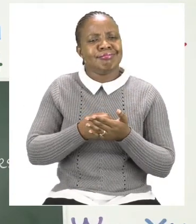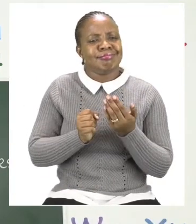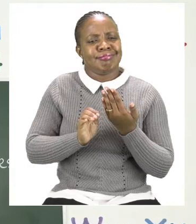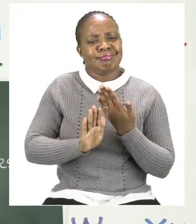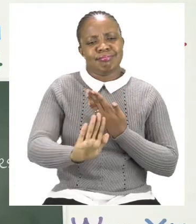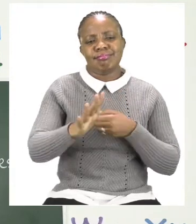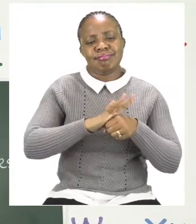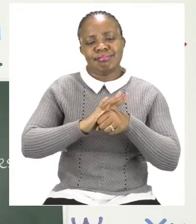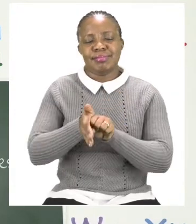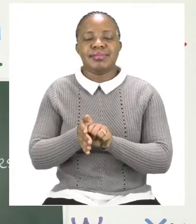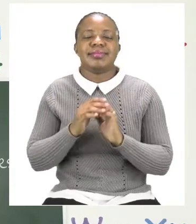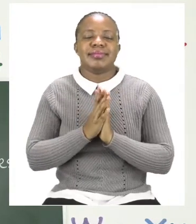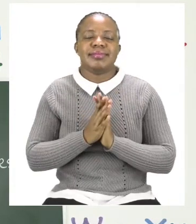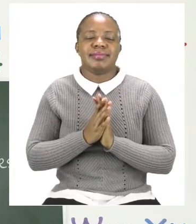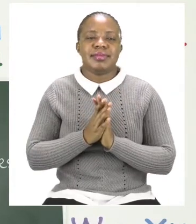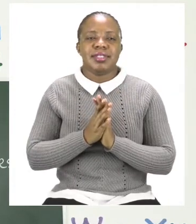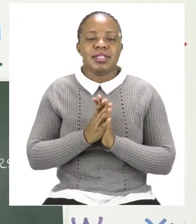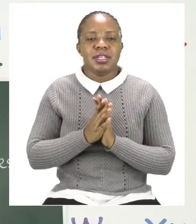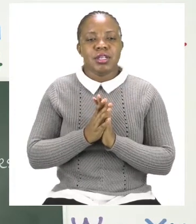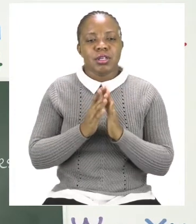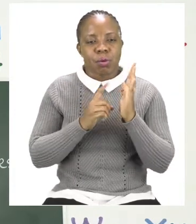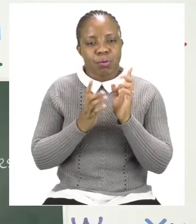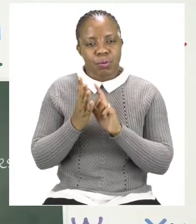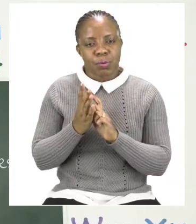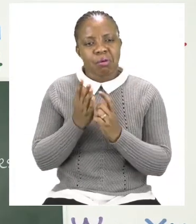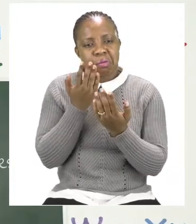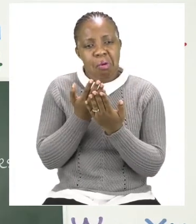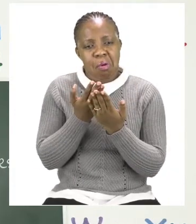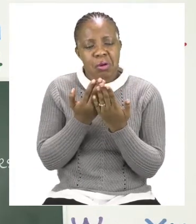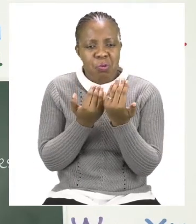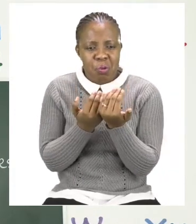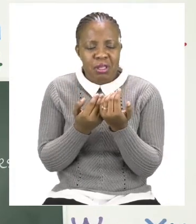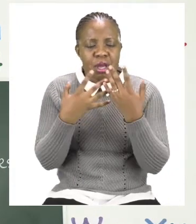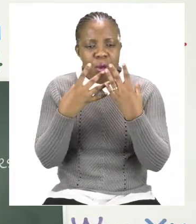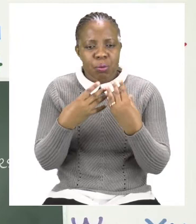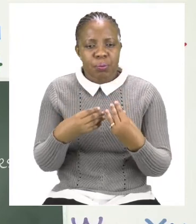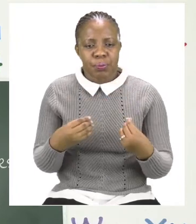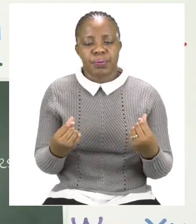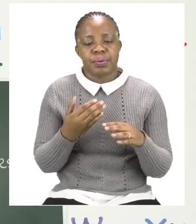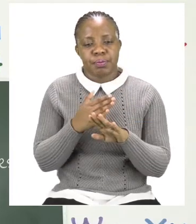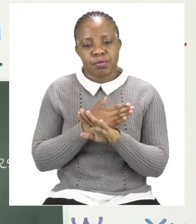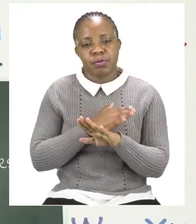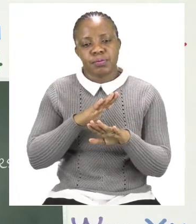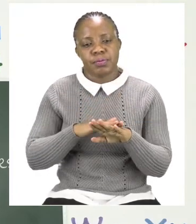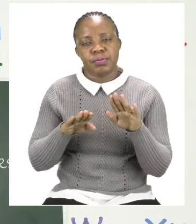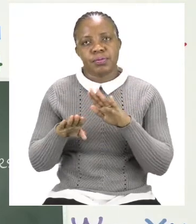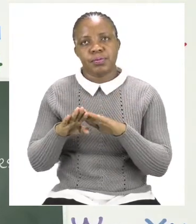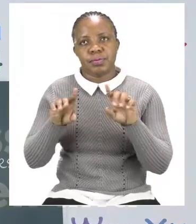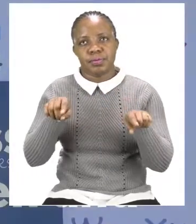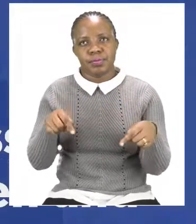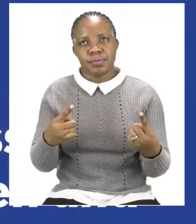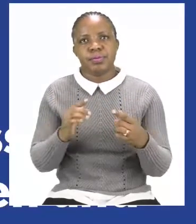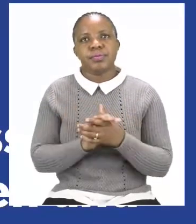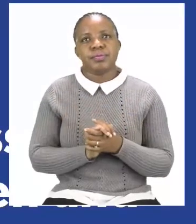coronavirus. Make sure your hands are dry before you touch anything else. Well done. For